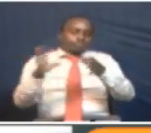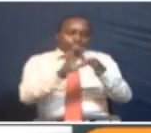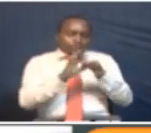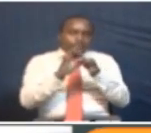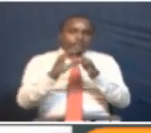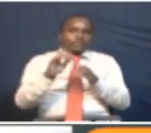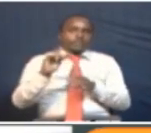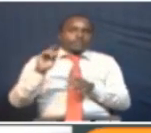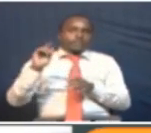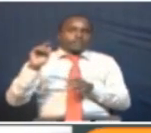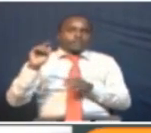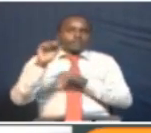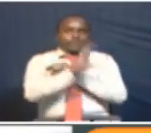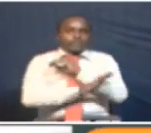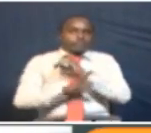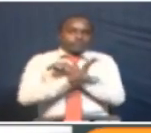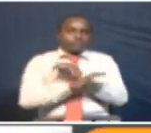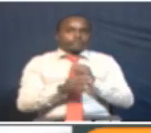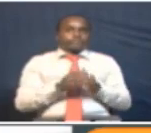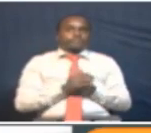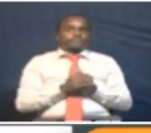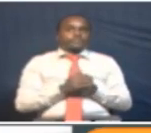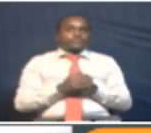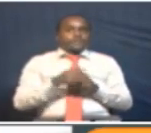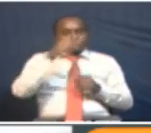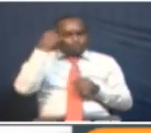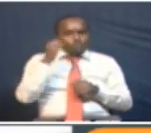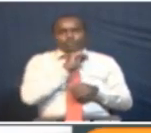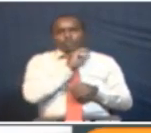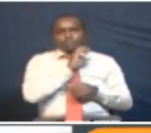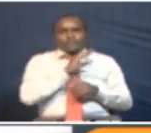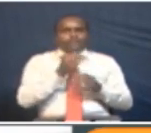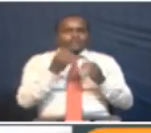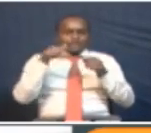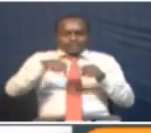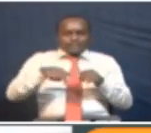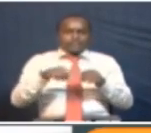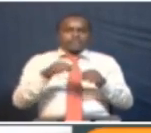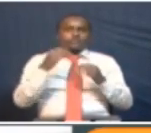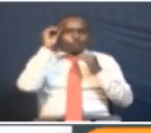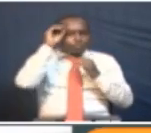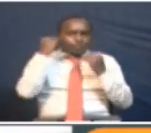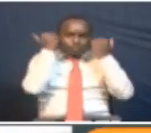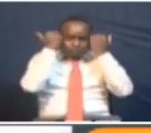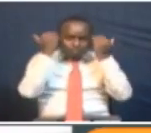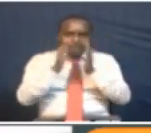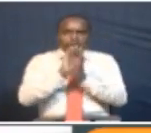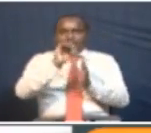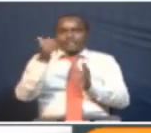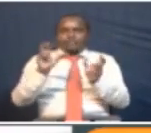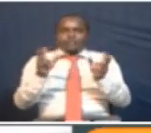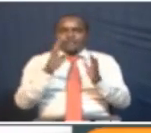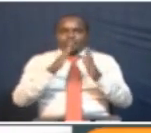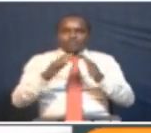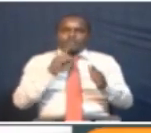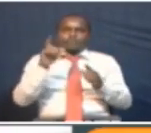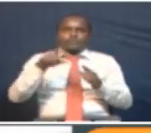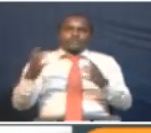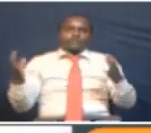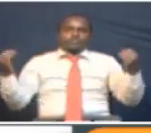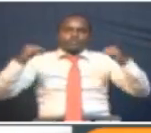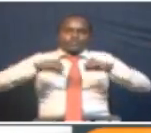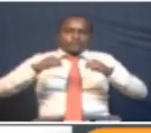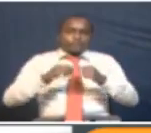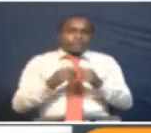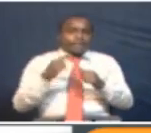this in this opinion court, and many other media houses said, after the election, we need to reconcile. I think